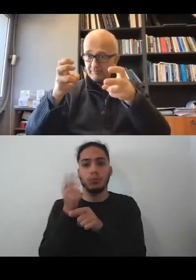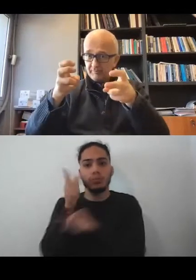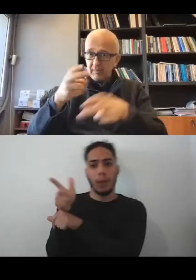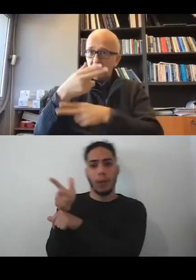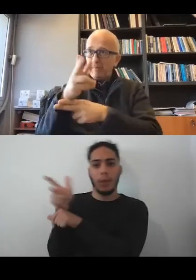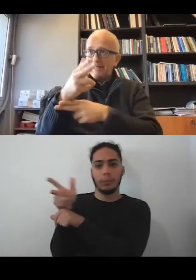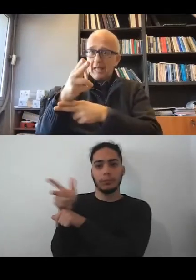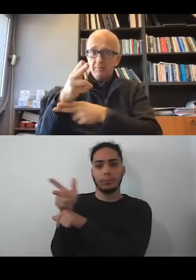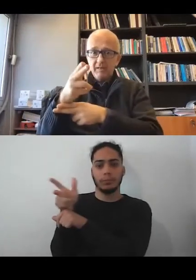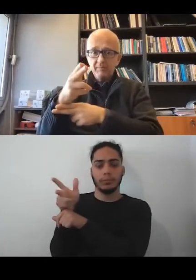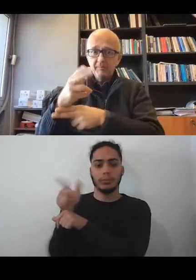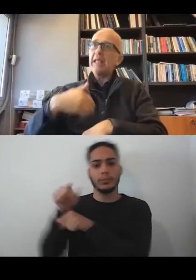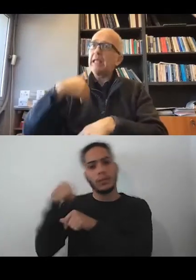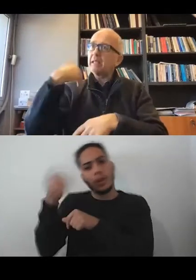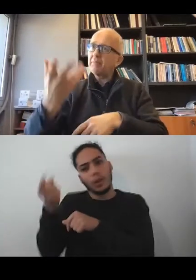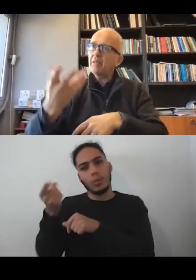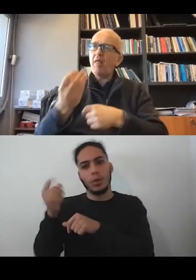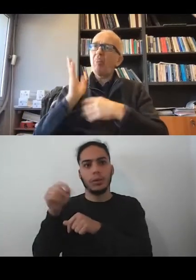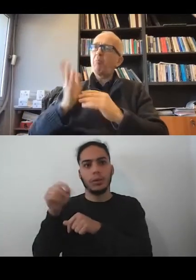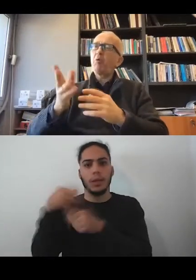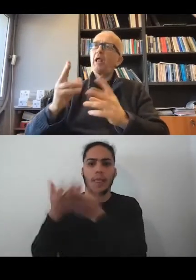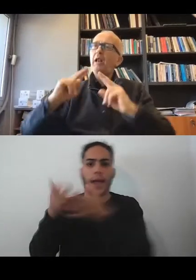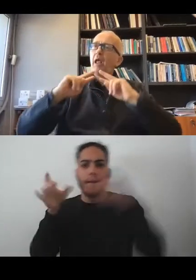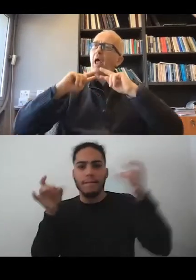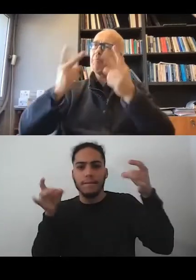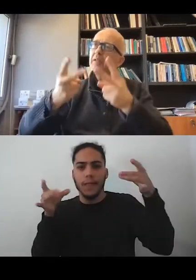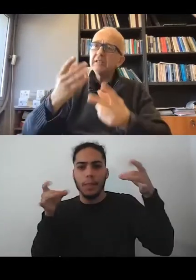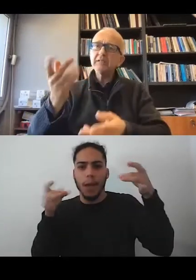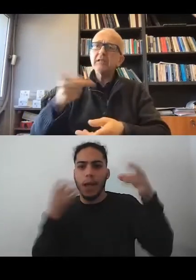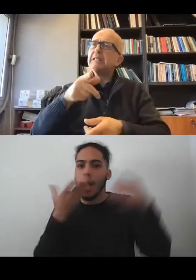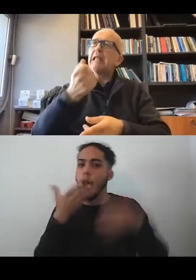afterwards to provide feedback to the student.